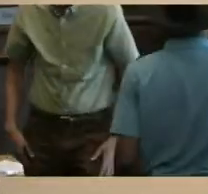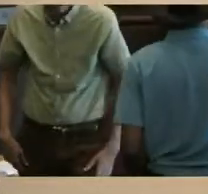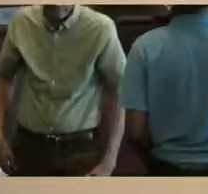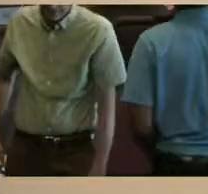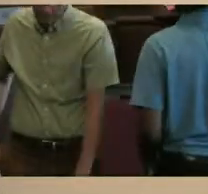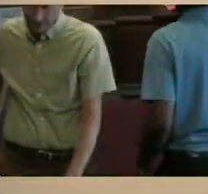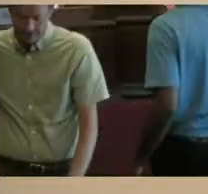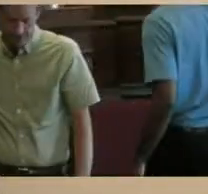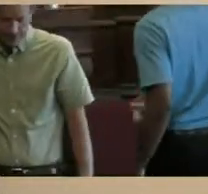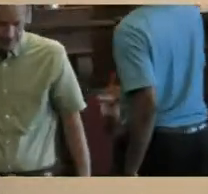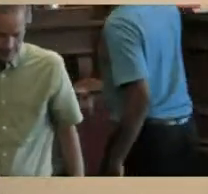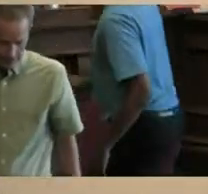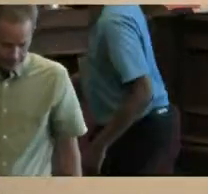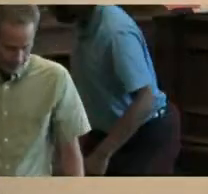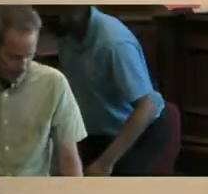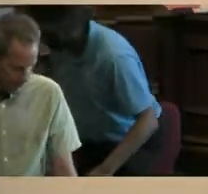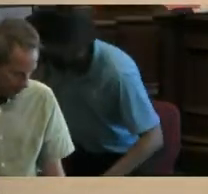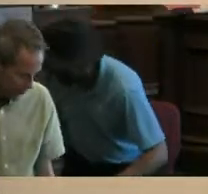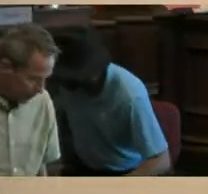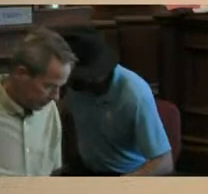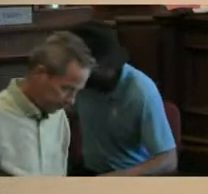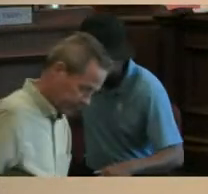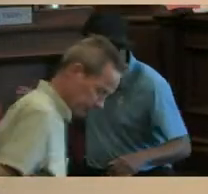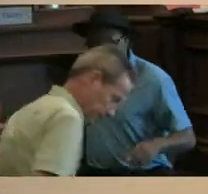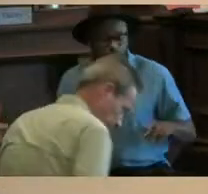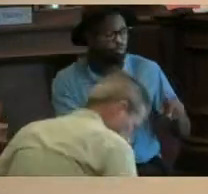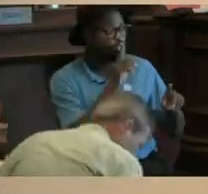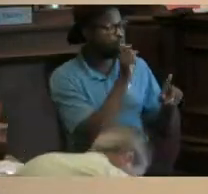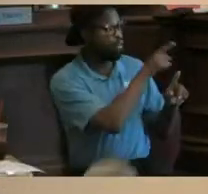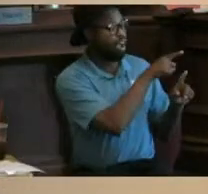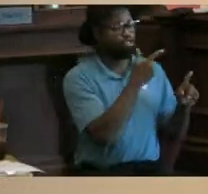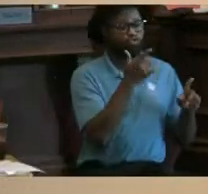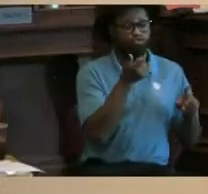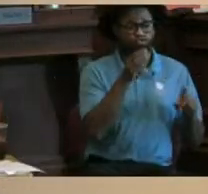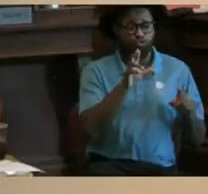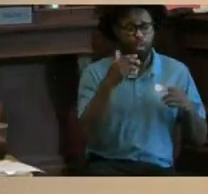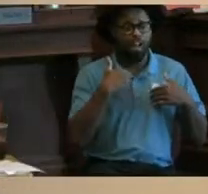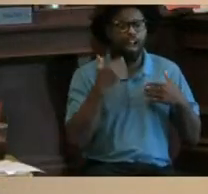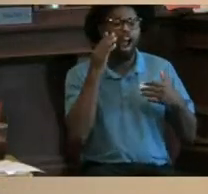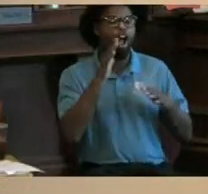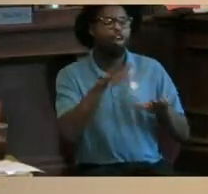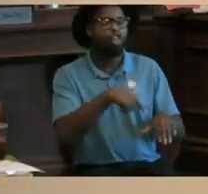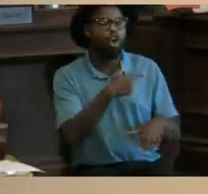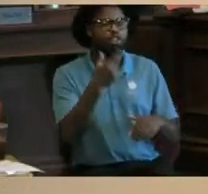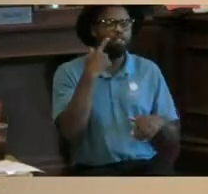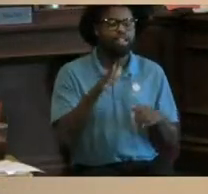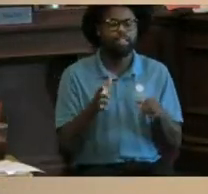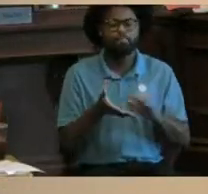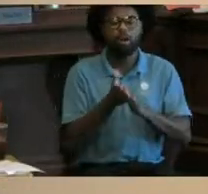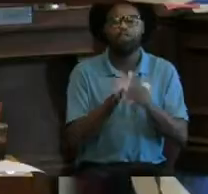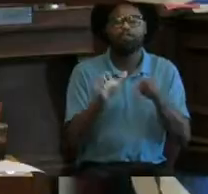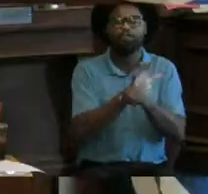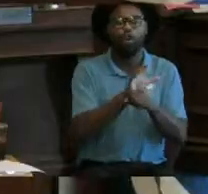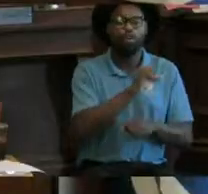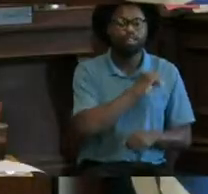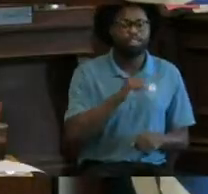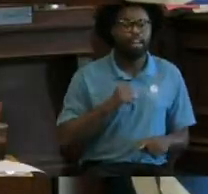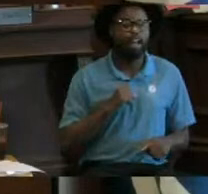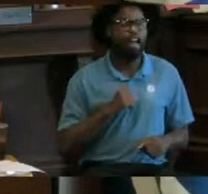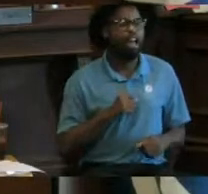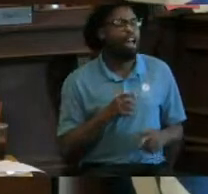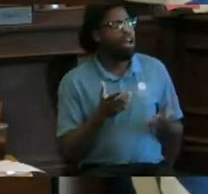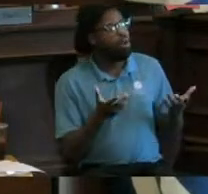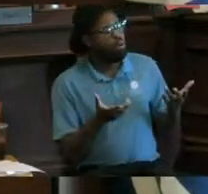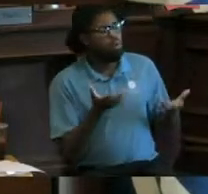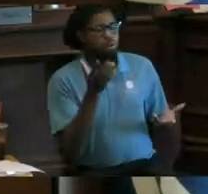The question Councilmember Gruber had, how long do you expect to take to be fully staffed? Do you know? So this building would